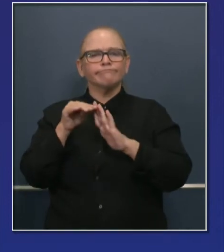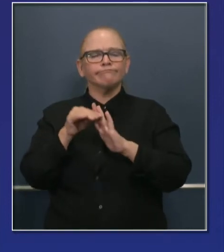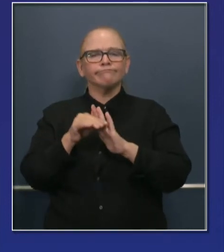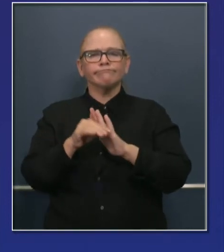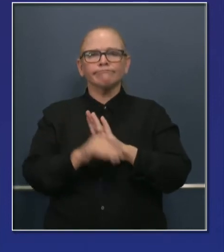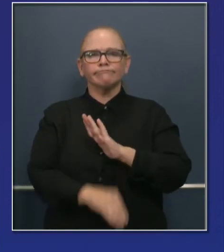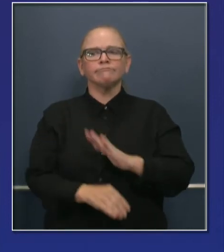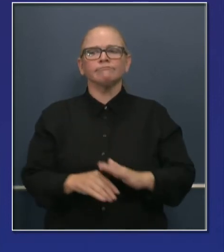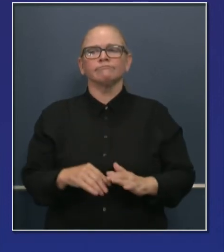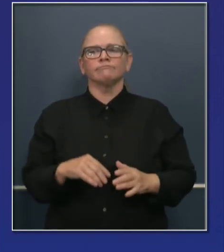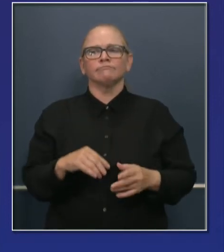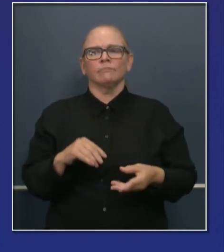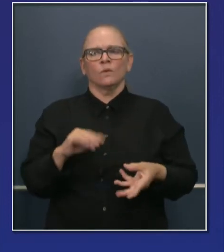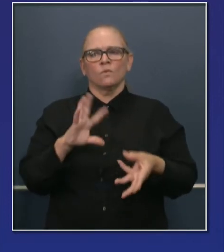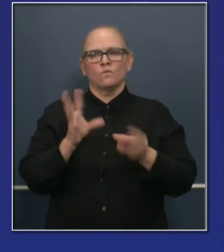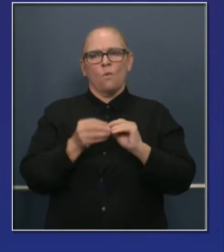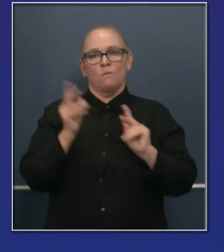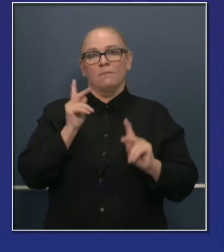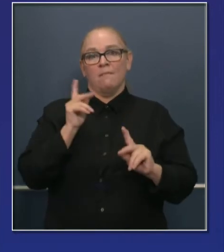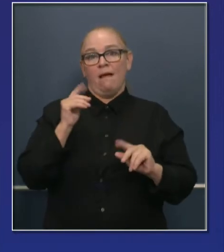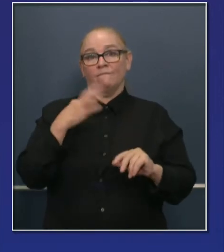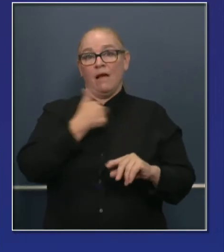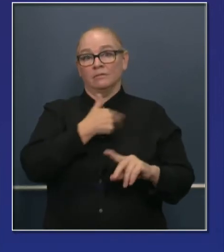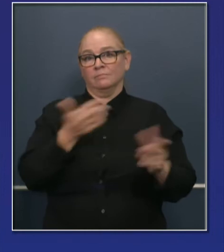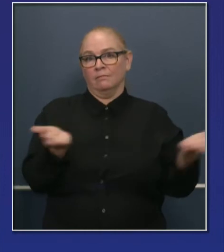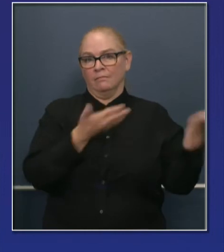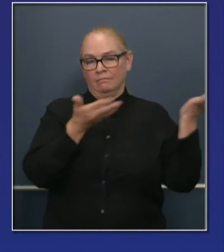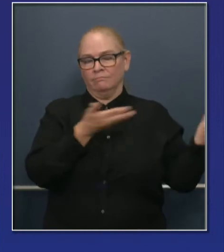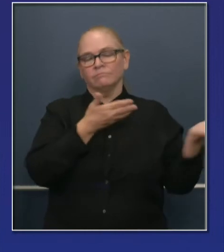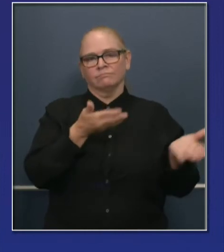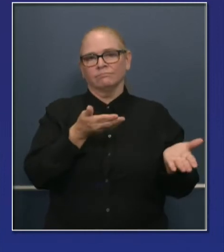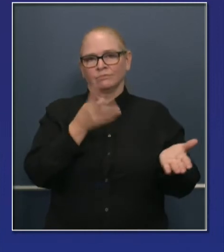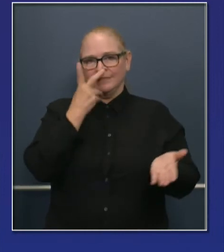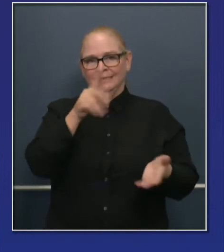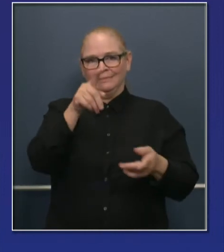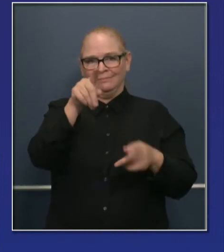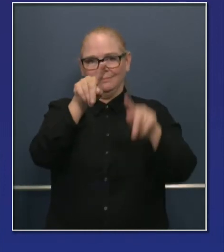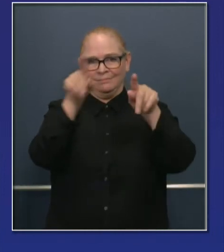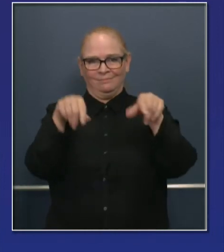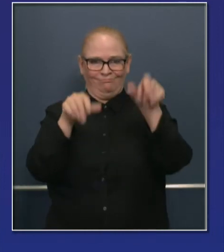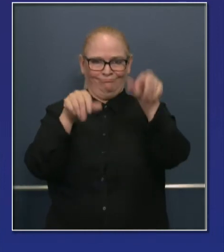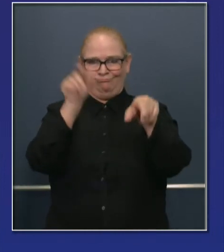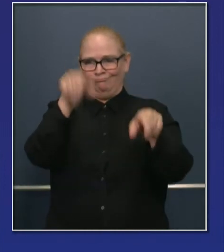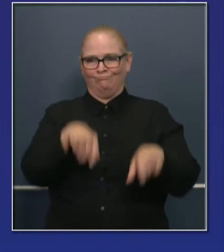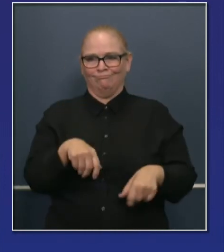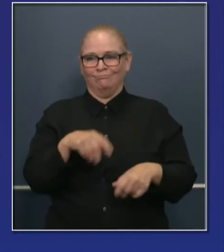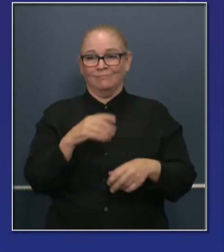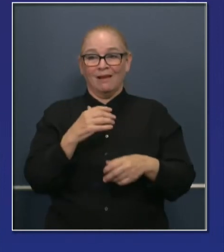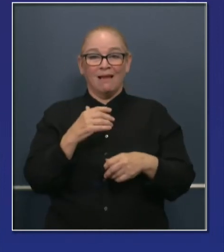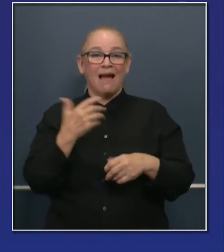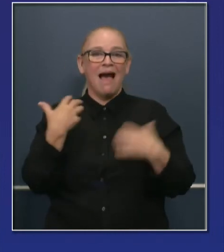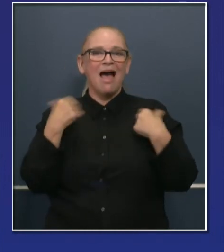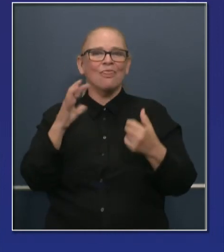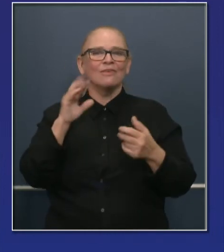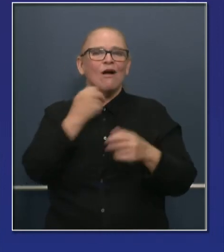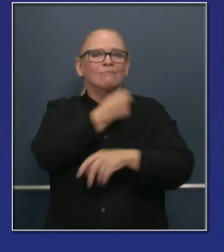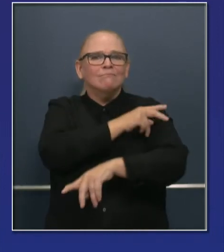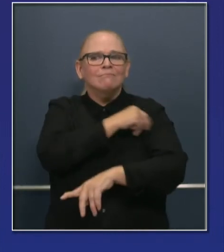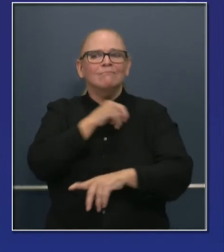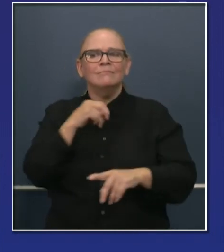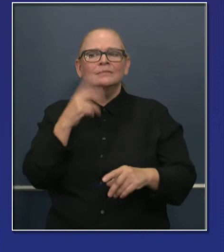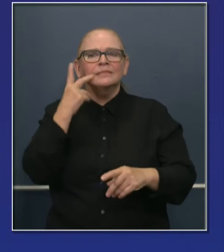total hospitalizations. Not surprisingly, you'll see the healthcare system capacity with total number of patients